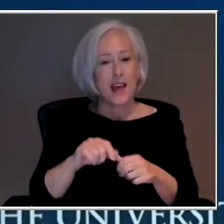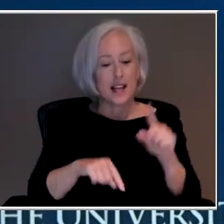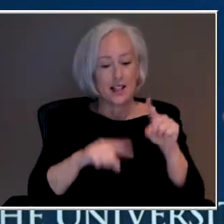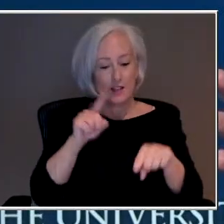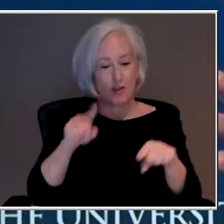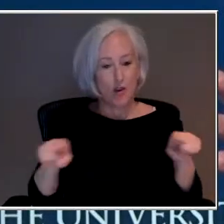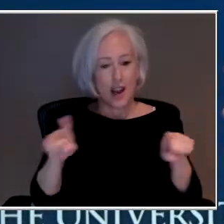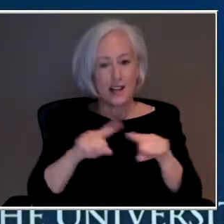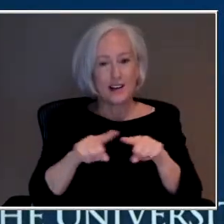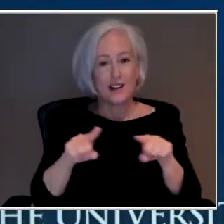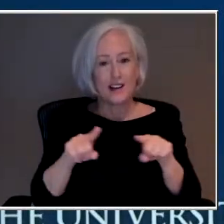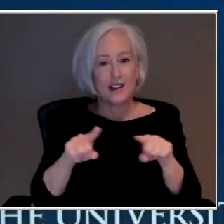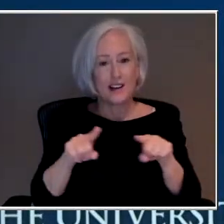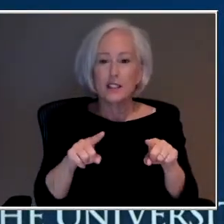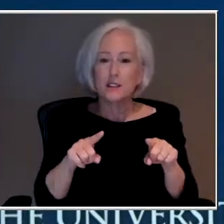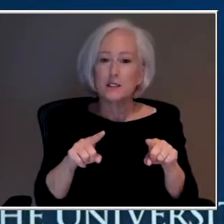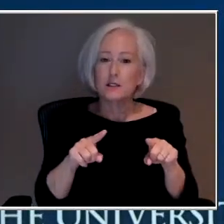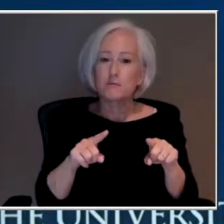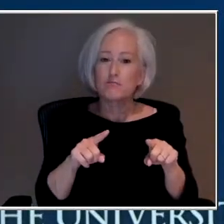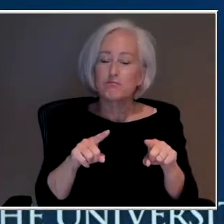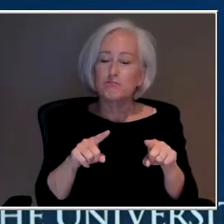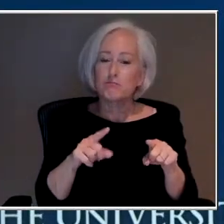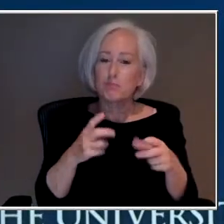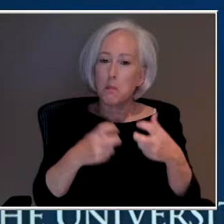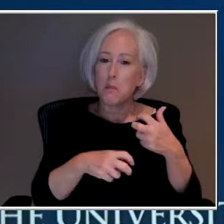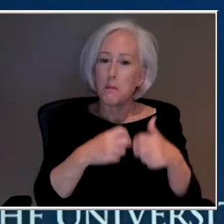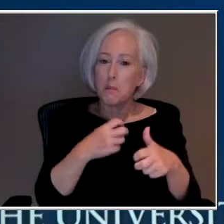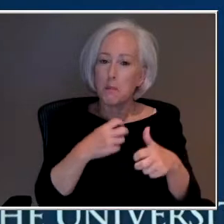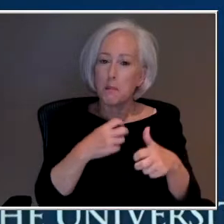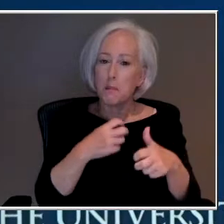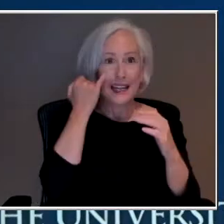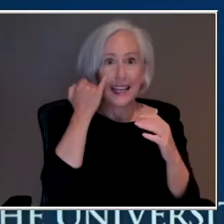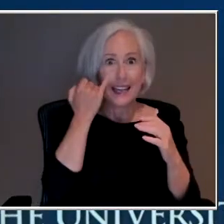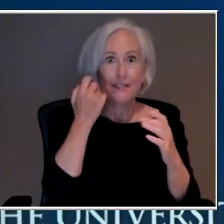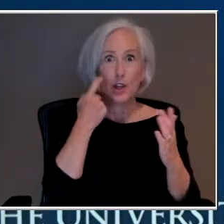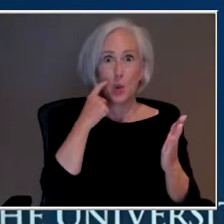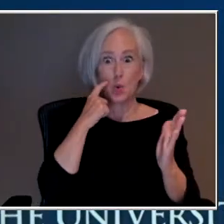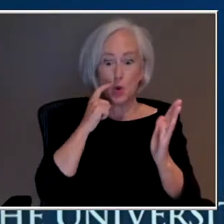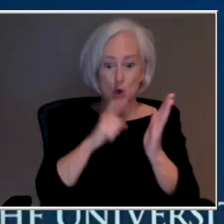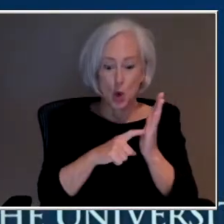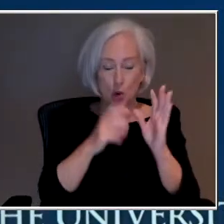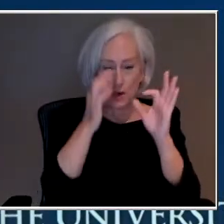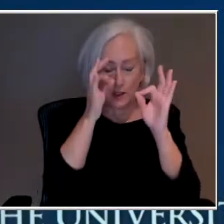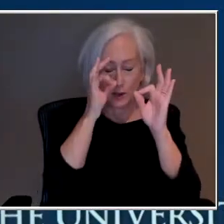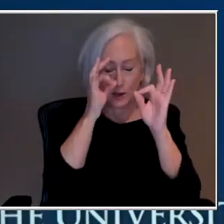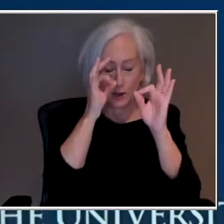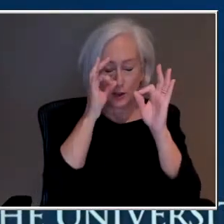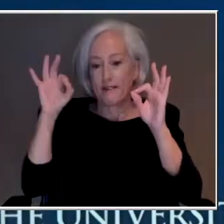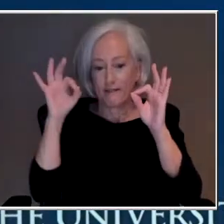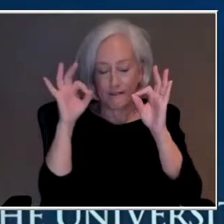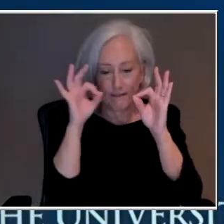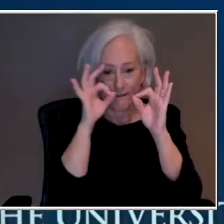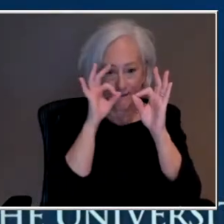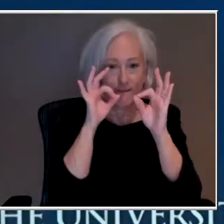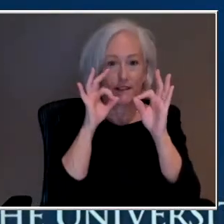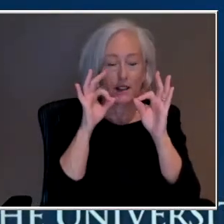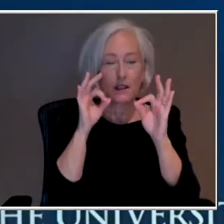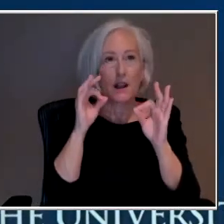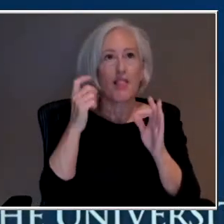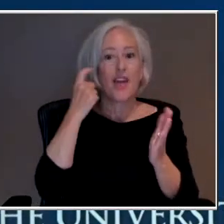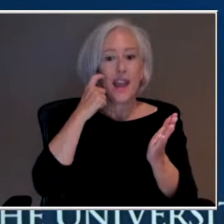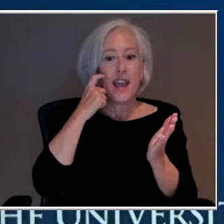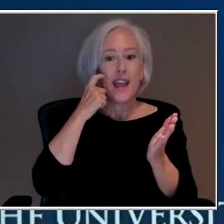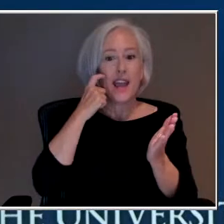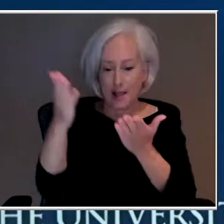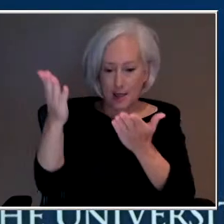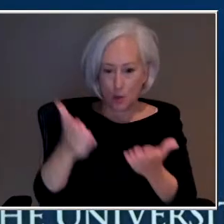child's eye is drifting, most parents are going to see that and bring their kid in. But in Hank's situation, where it's purely vision, there are no external signs or symptoms